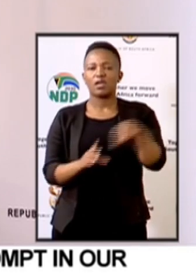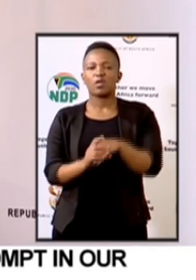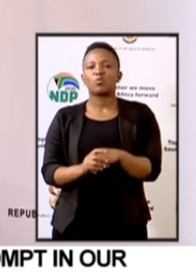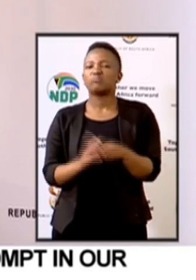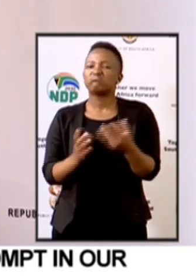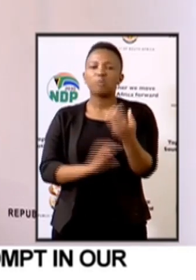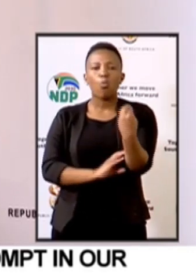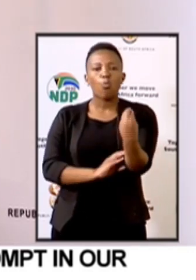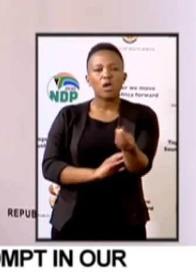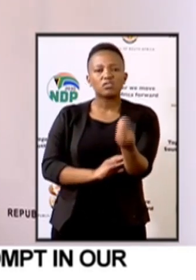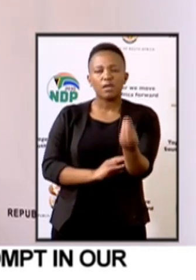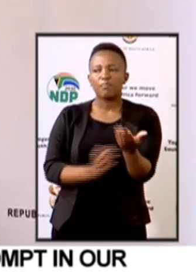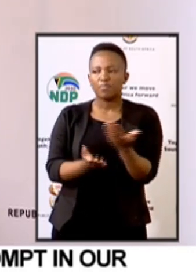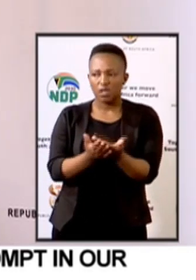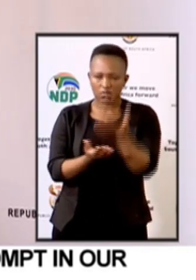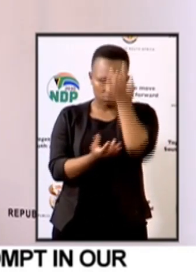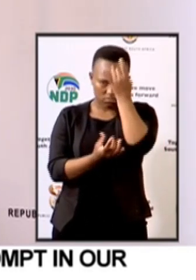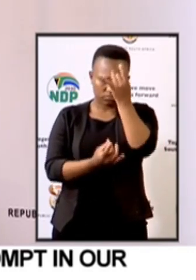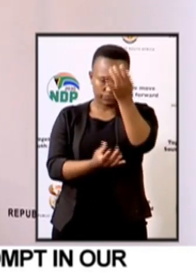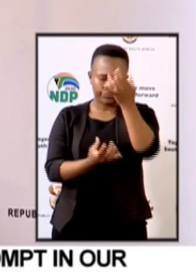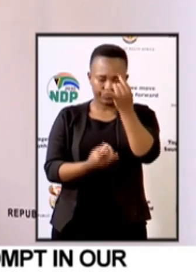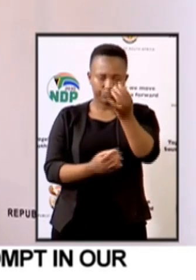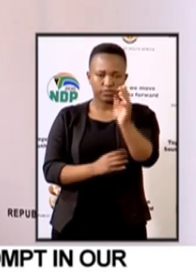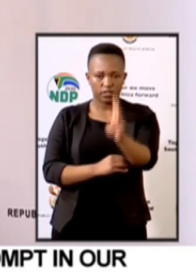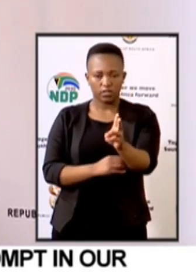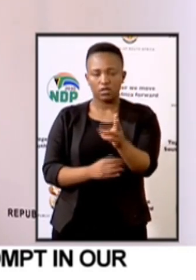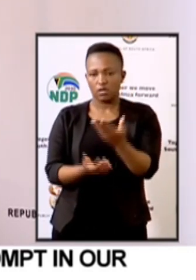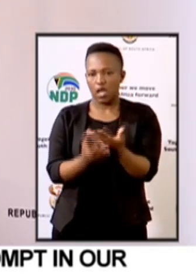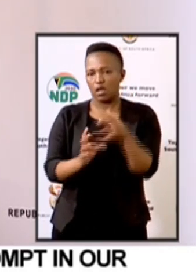WhatsApp, including